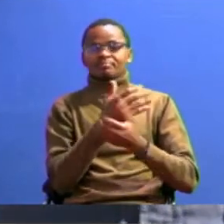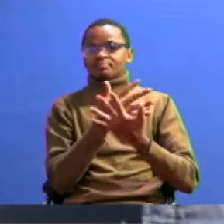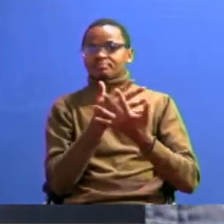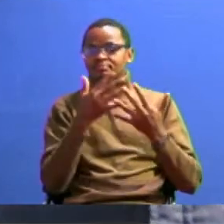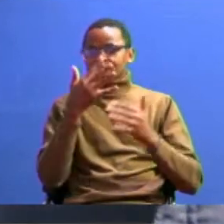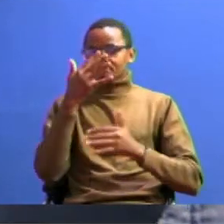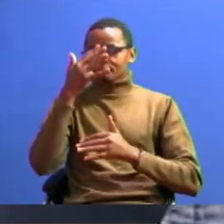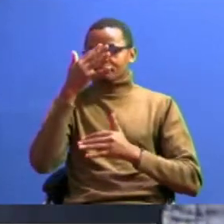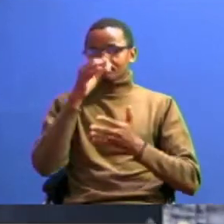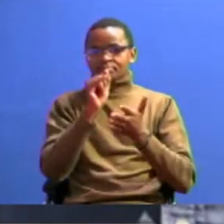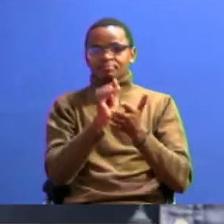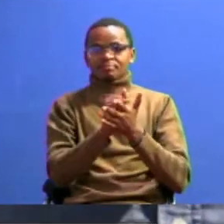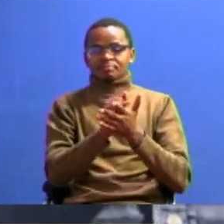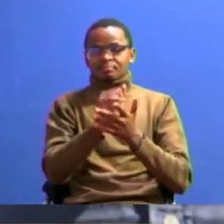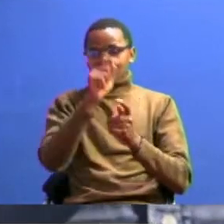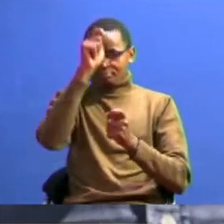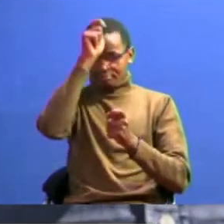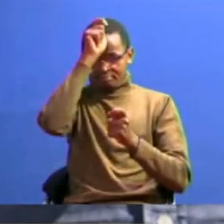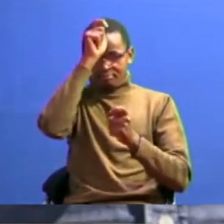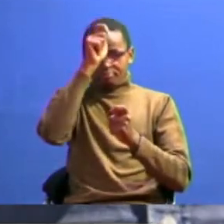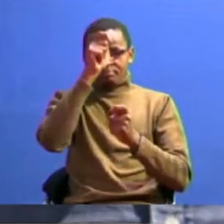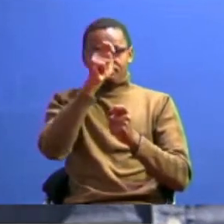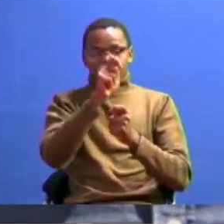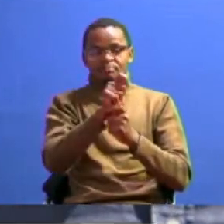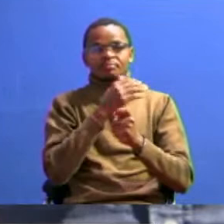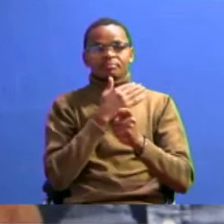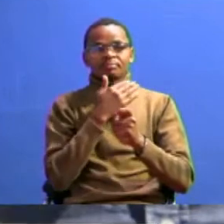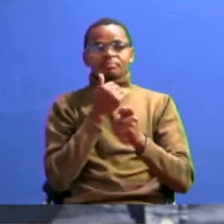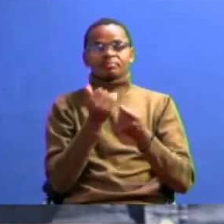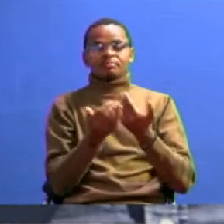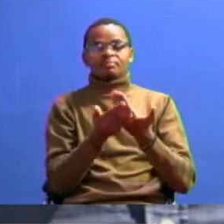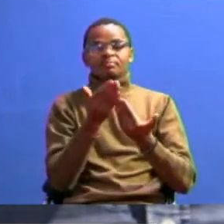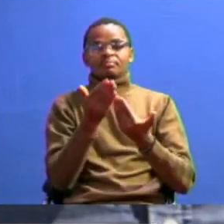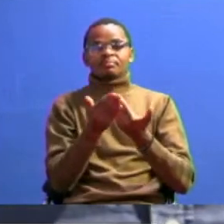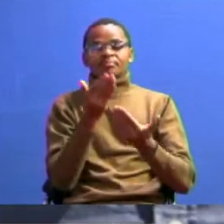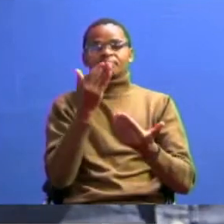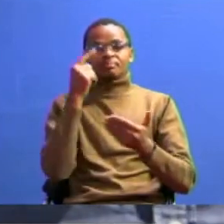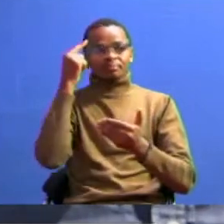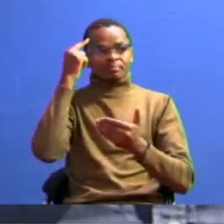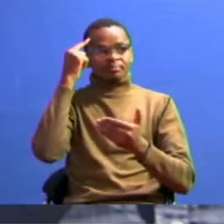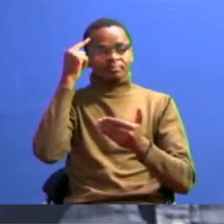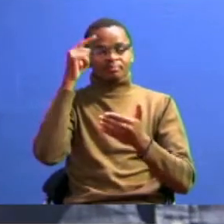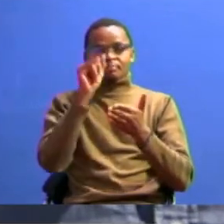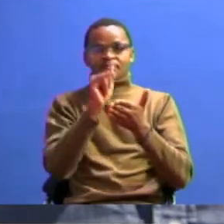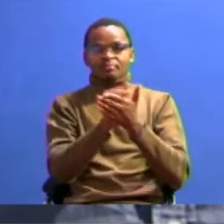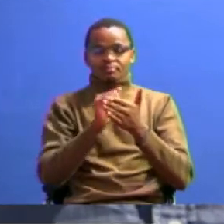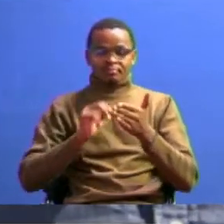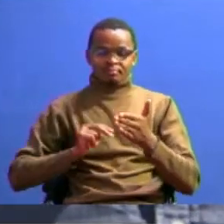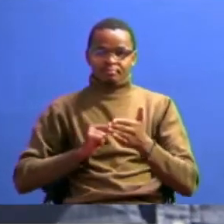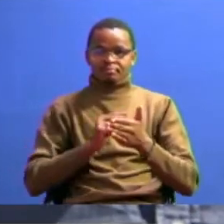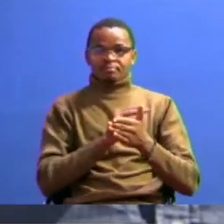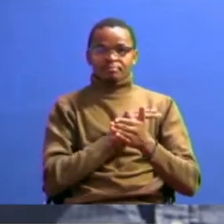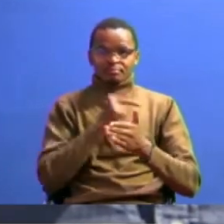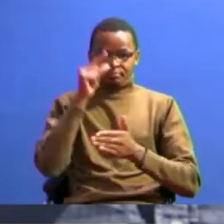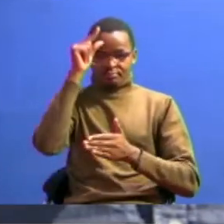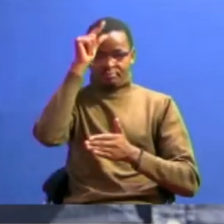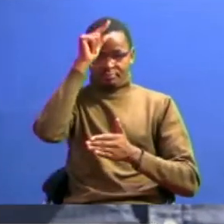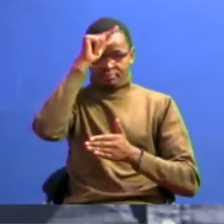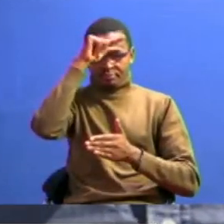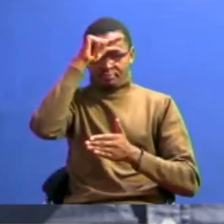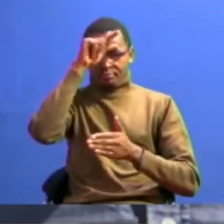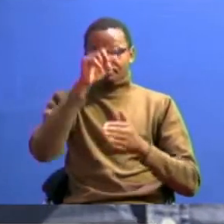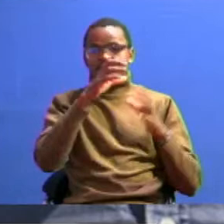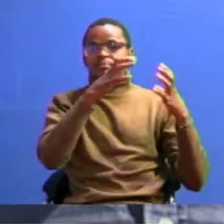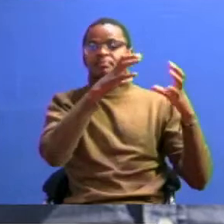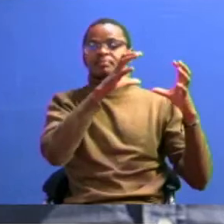kwamba tuna imani kwamba wanahitaji matibabu ya kiakili. Kwa hivyo sisi kama serikali ya gatuzi la